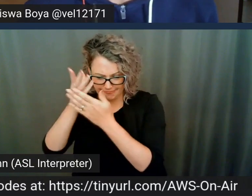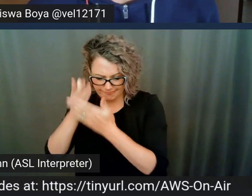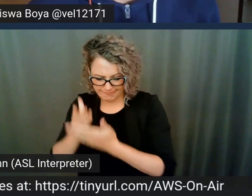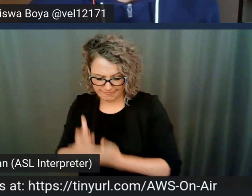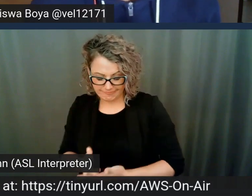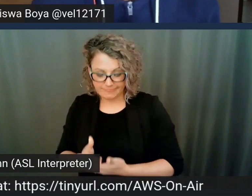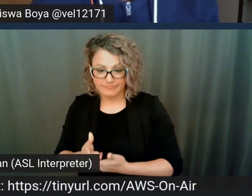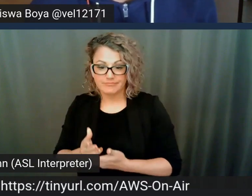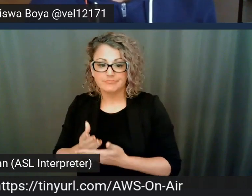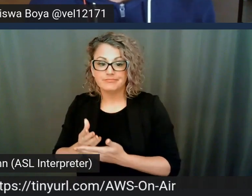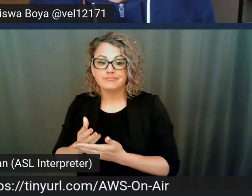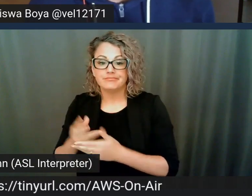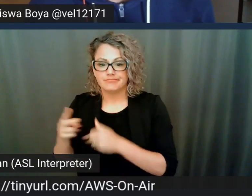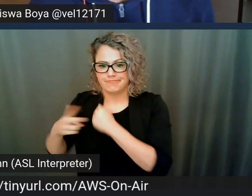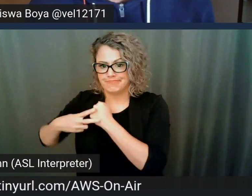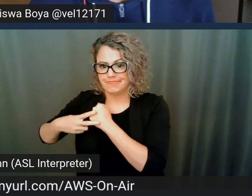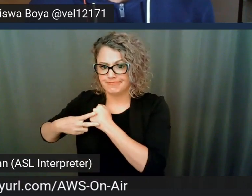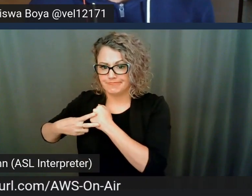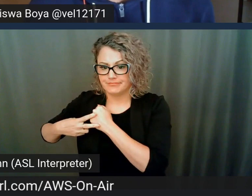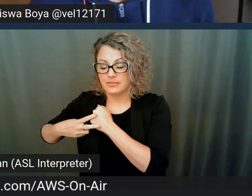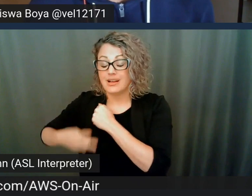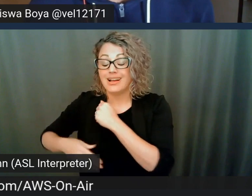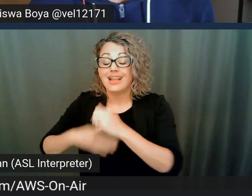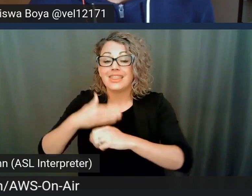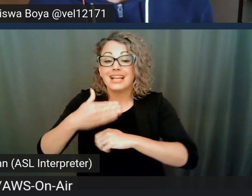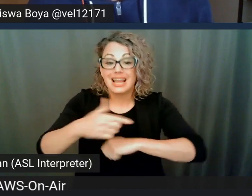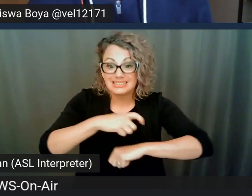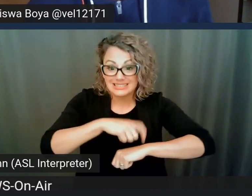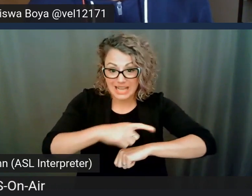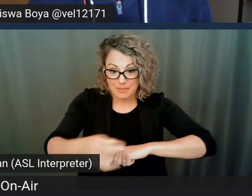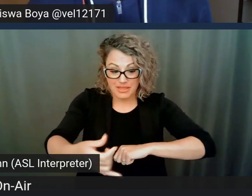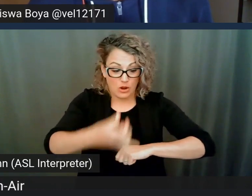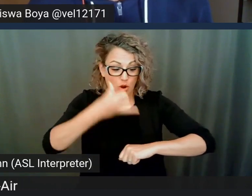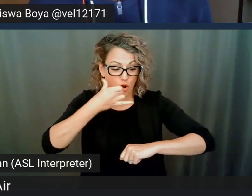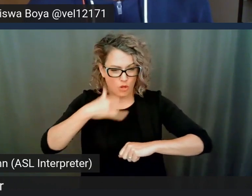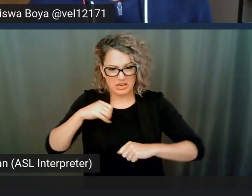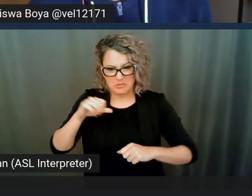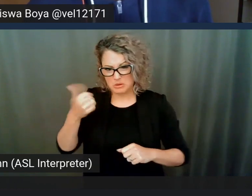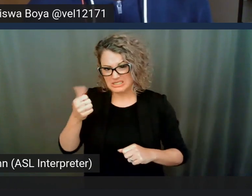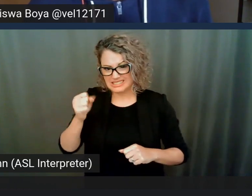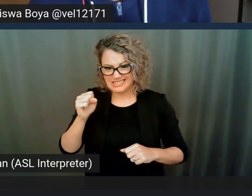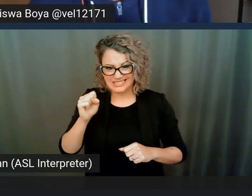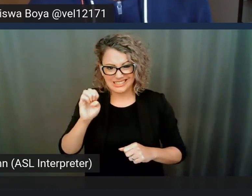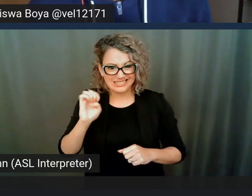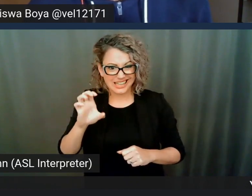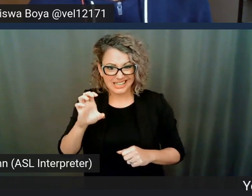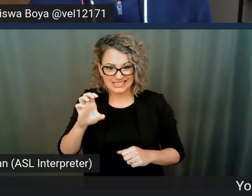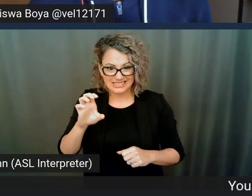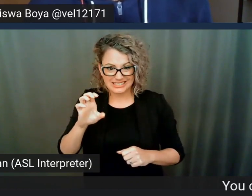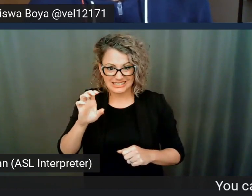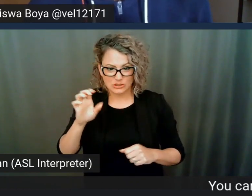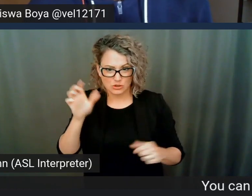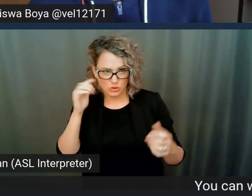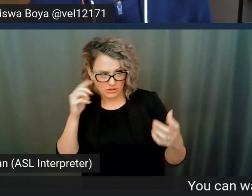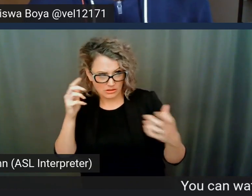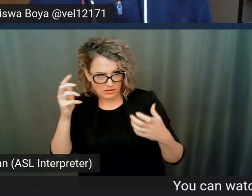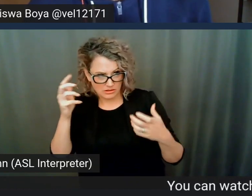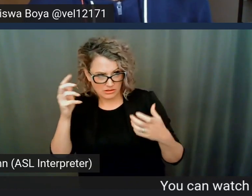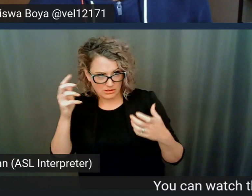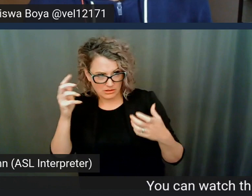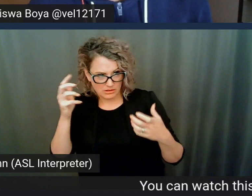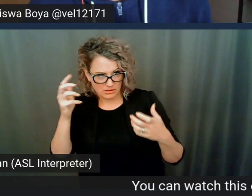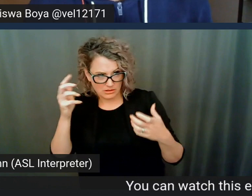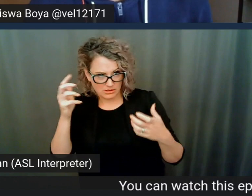they call in, we just need about 10 seconds of audio, again, audio without silences, in order to authenticate them.